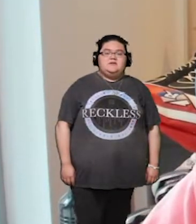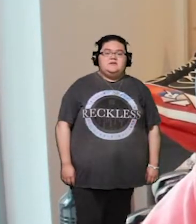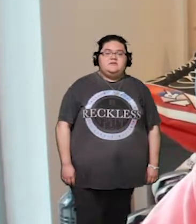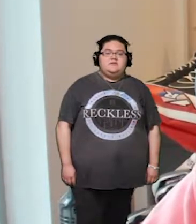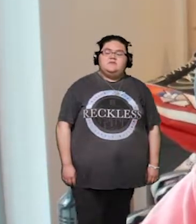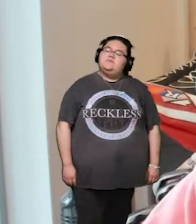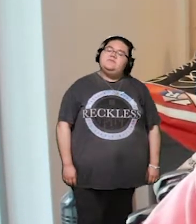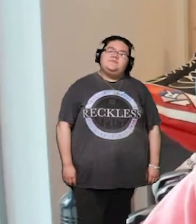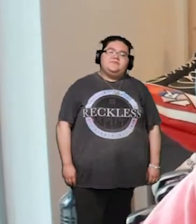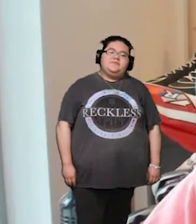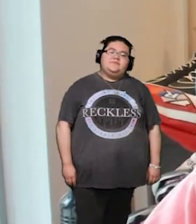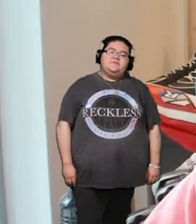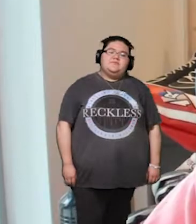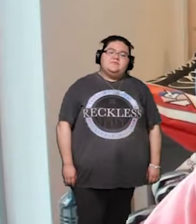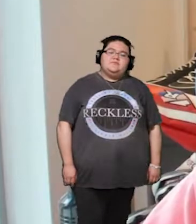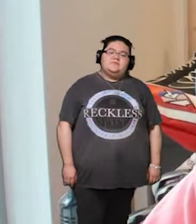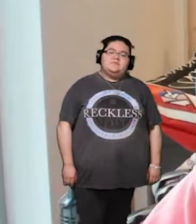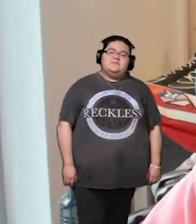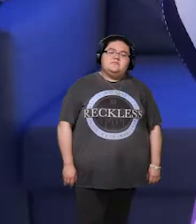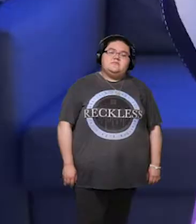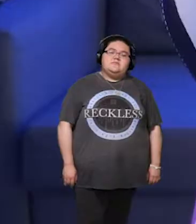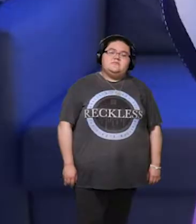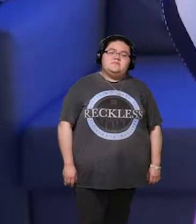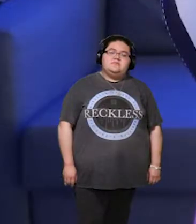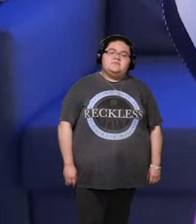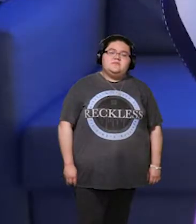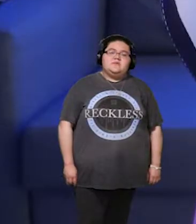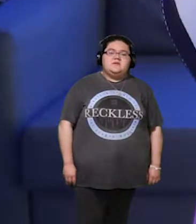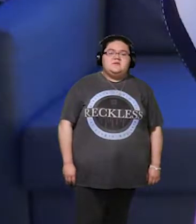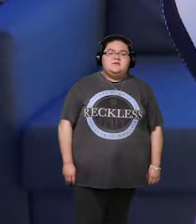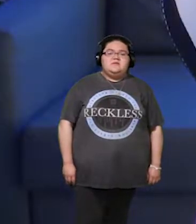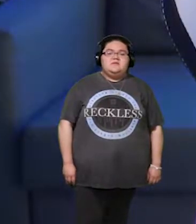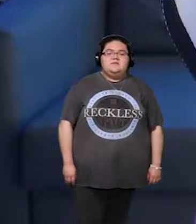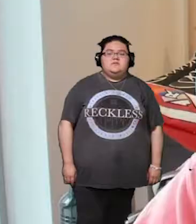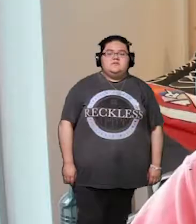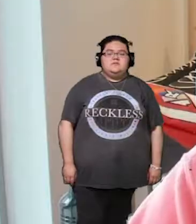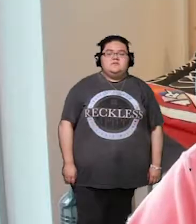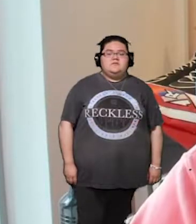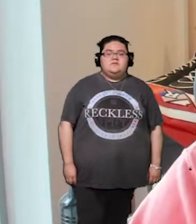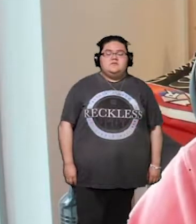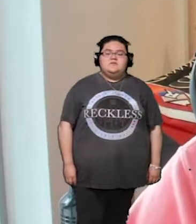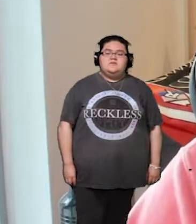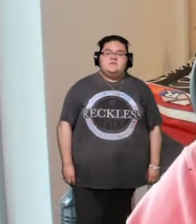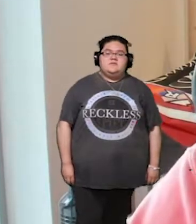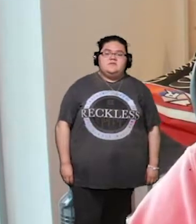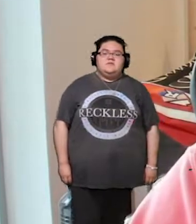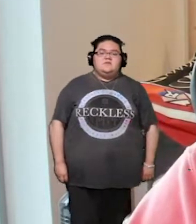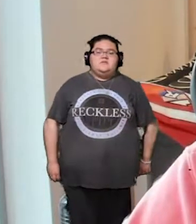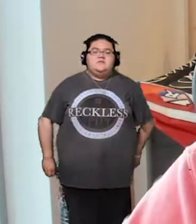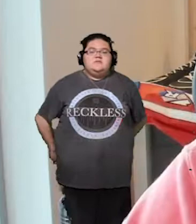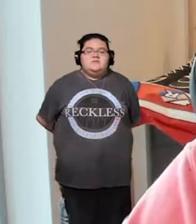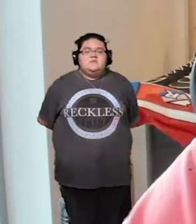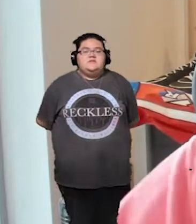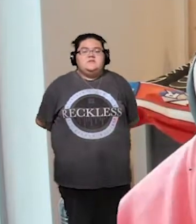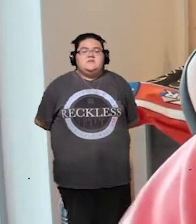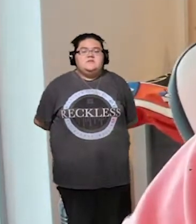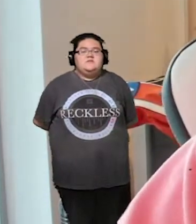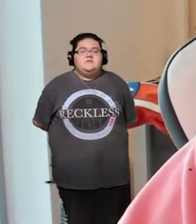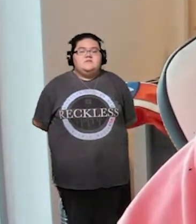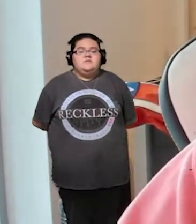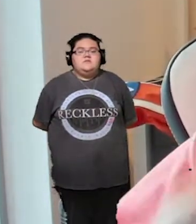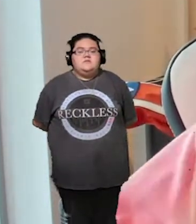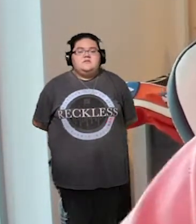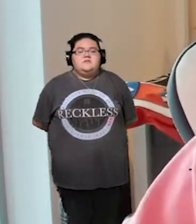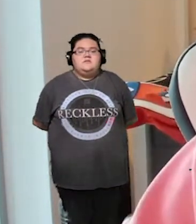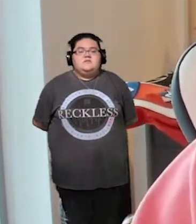did I have this discussion with someone about the pool ball? It was on an old Sidemenreact. It was on our team. See the pool ball with the red dots, right? I've seen it on